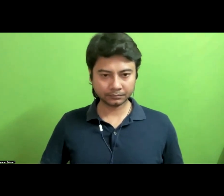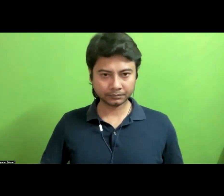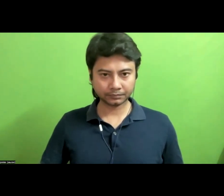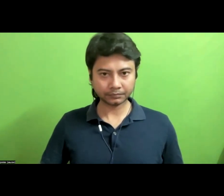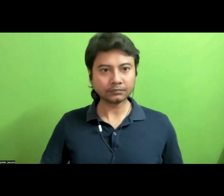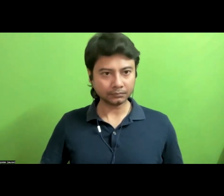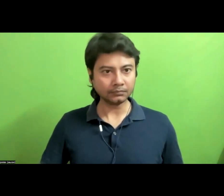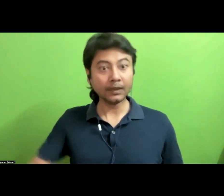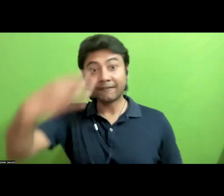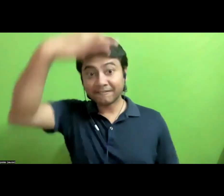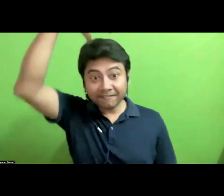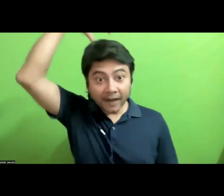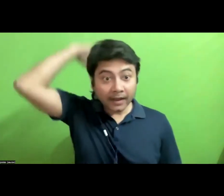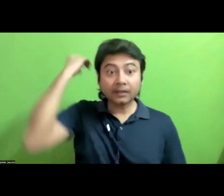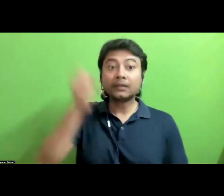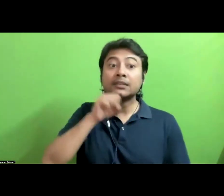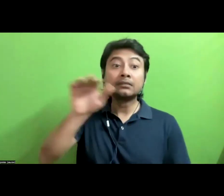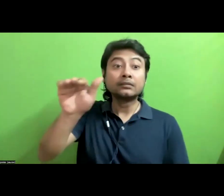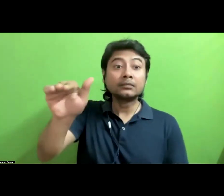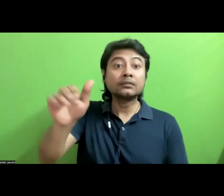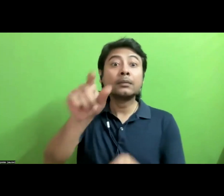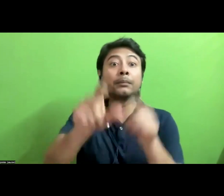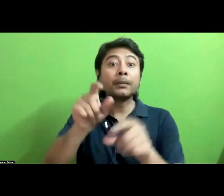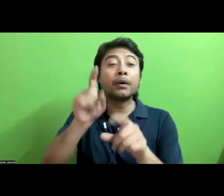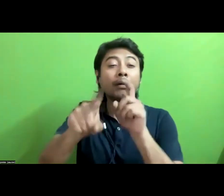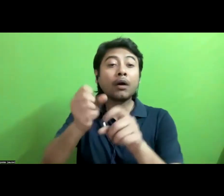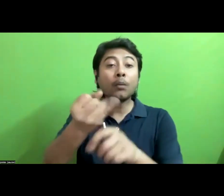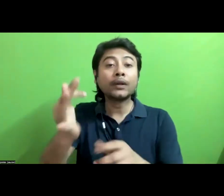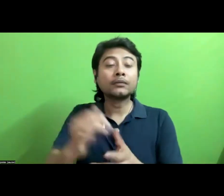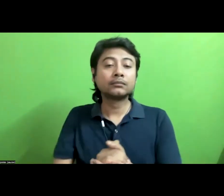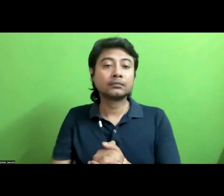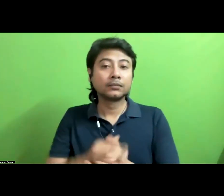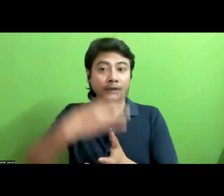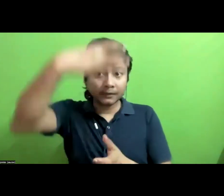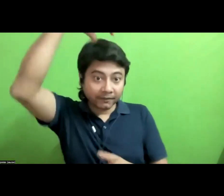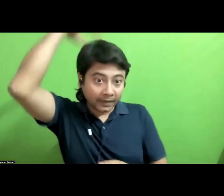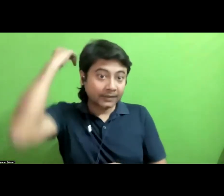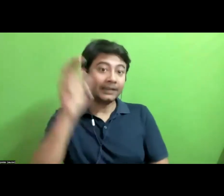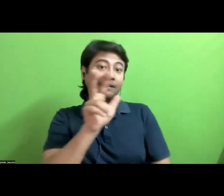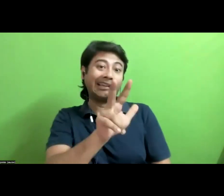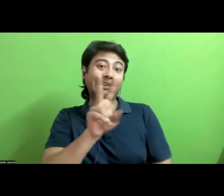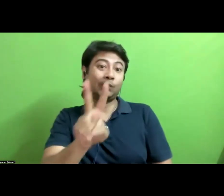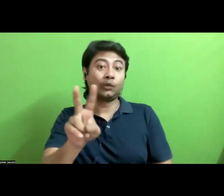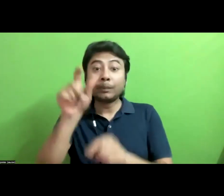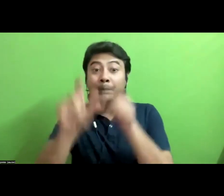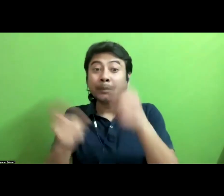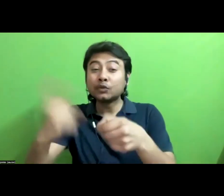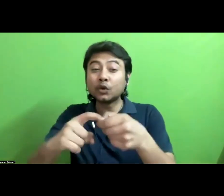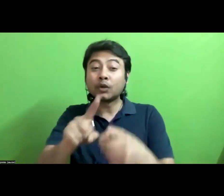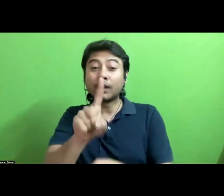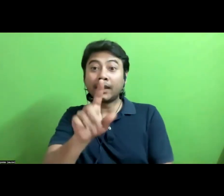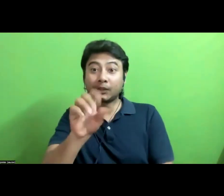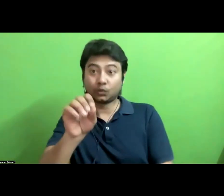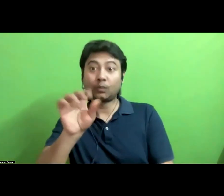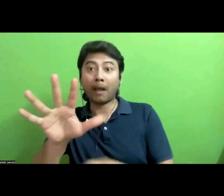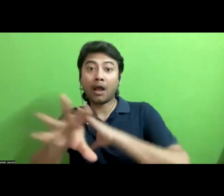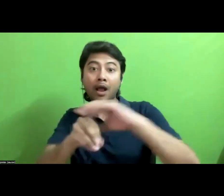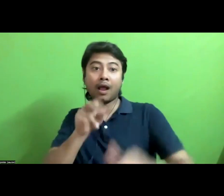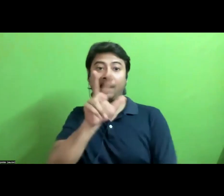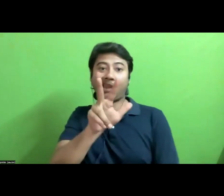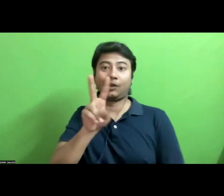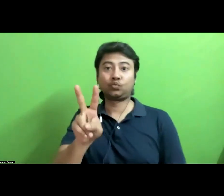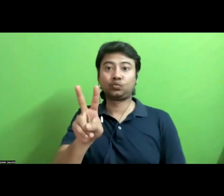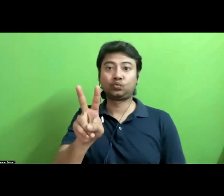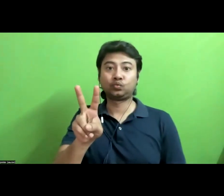Frankie, how many have you got? We have 82 out of 105. Okay, so let's just wait